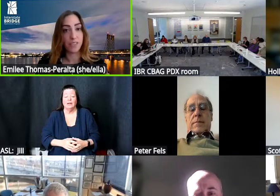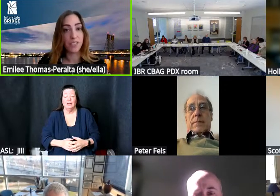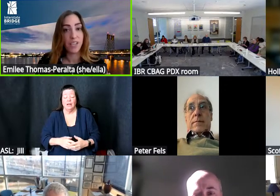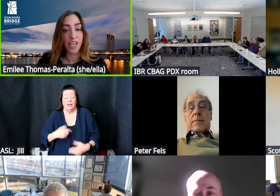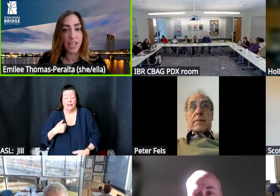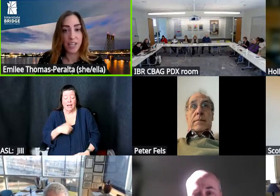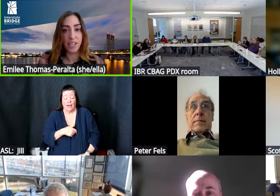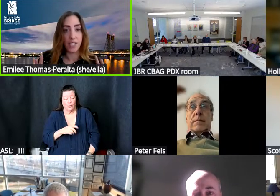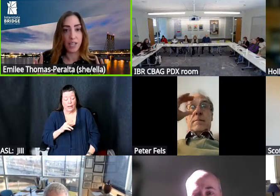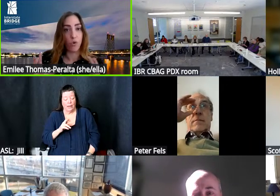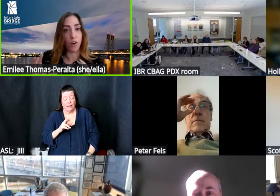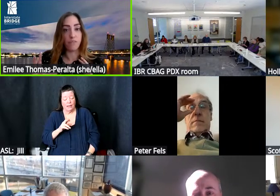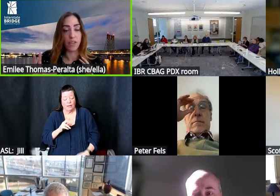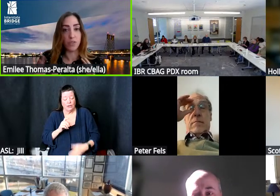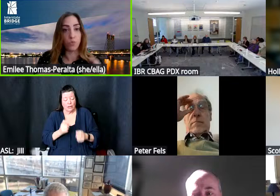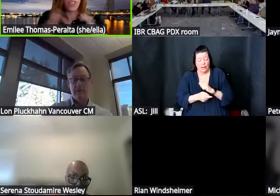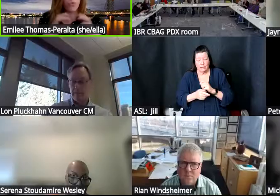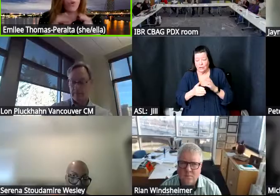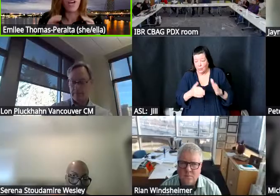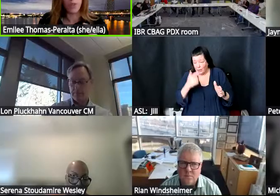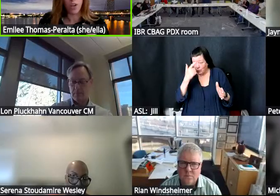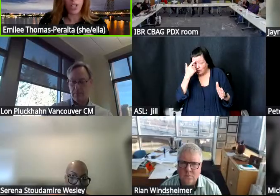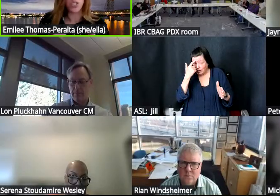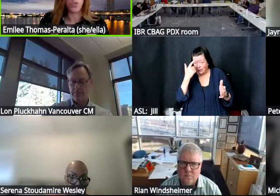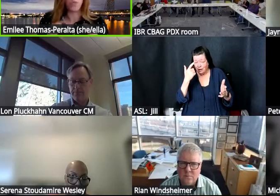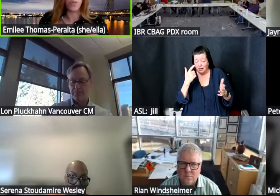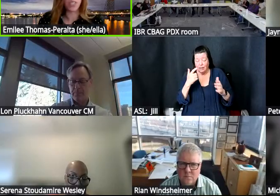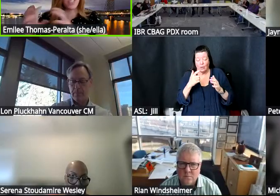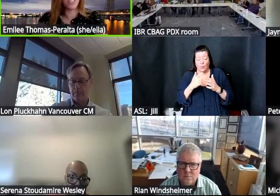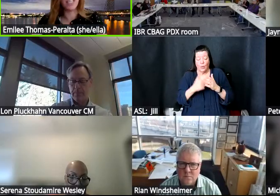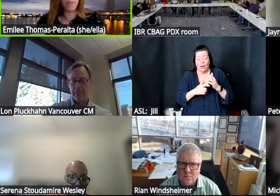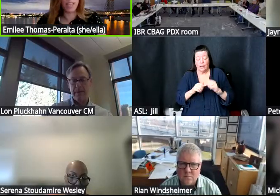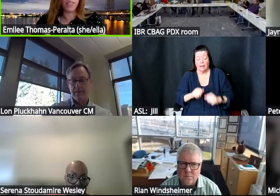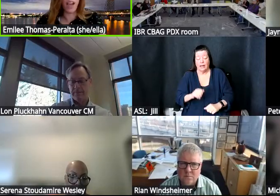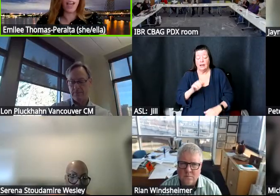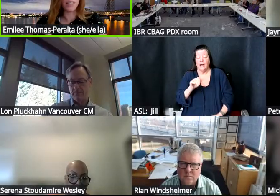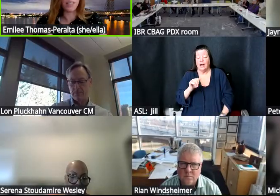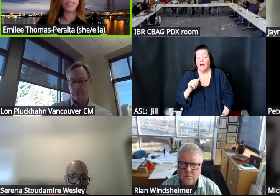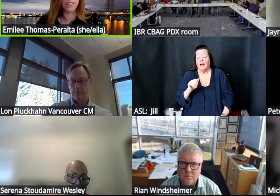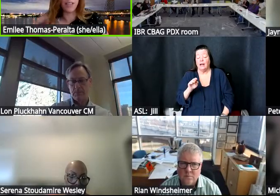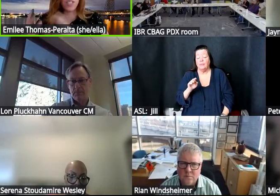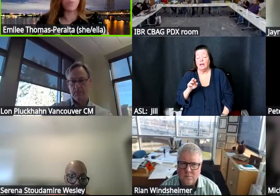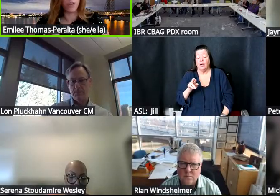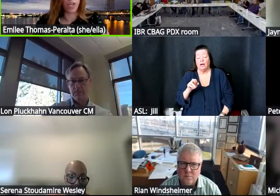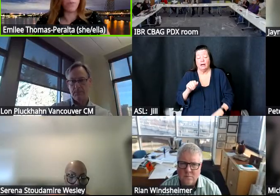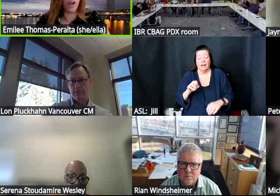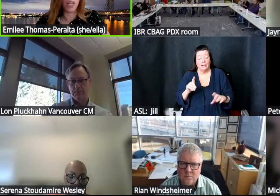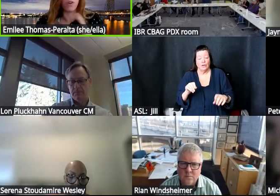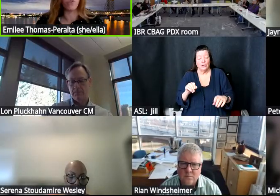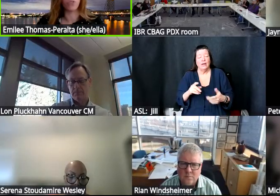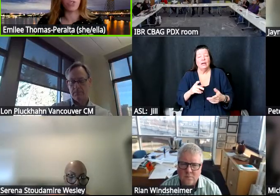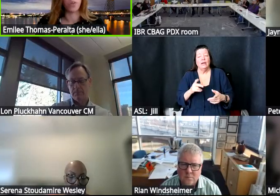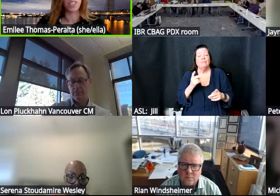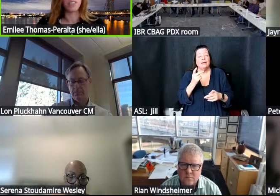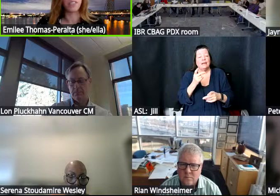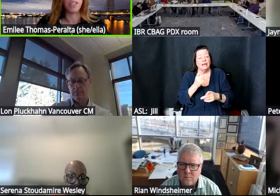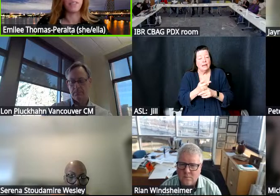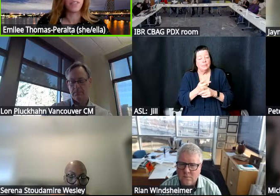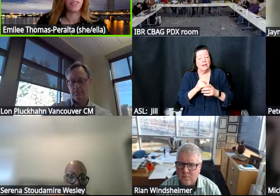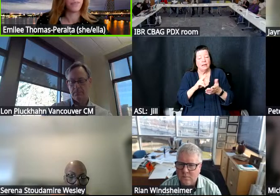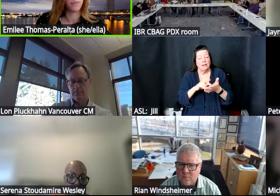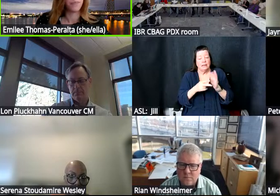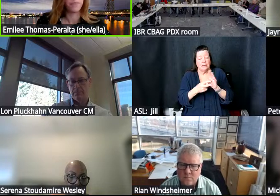reframe this in more of a within what IBR can do, but still keeping that spirit behind what folks are wanting to